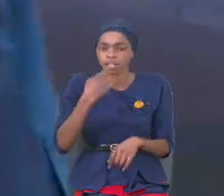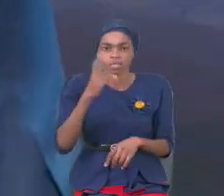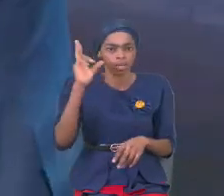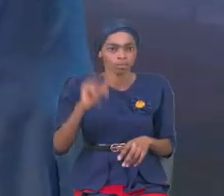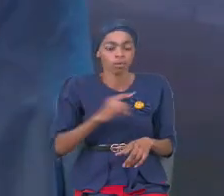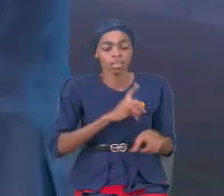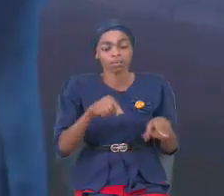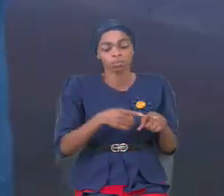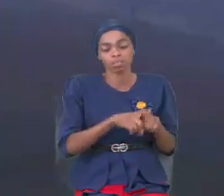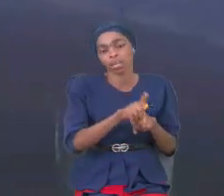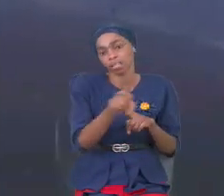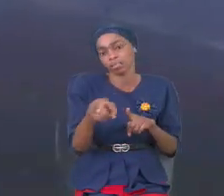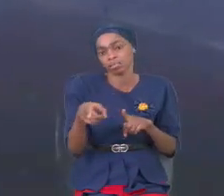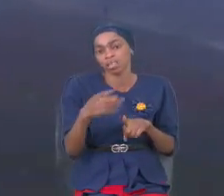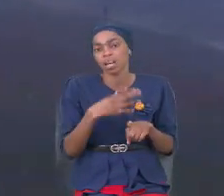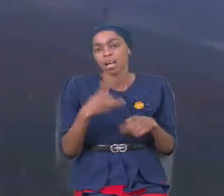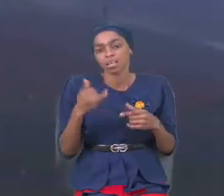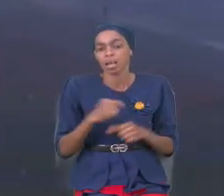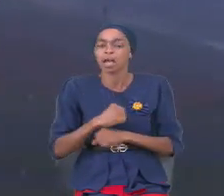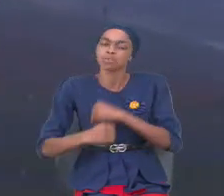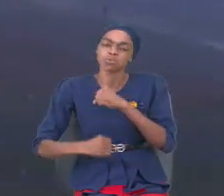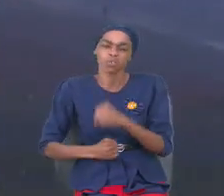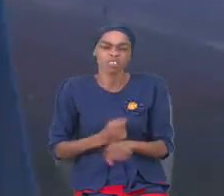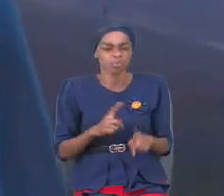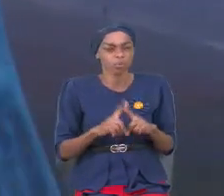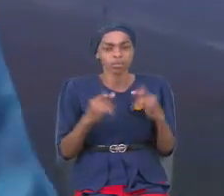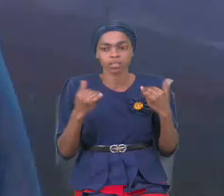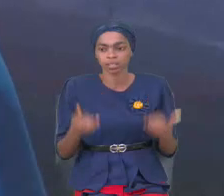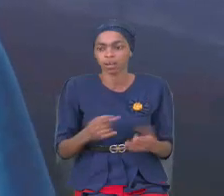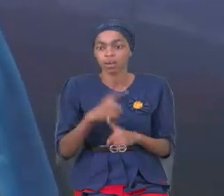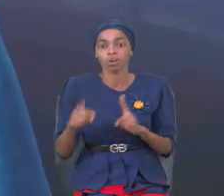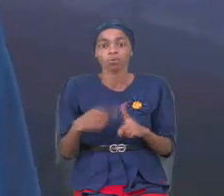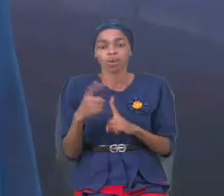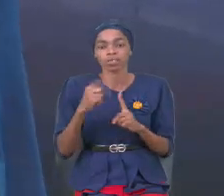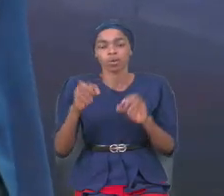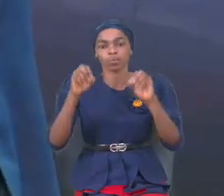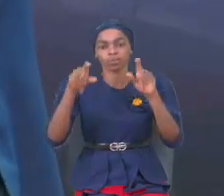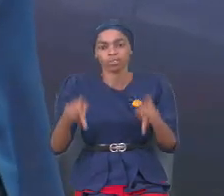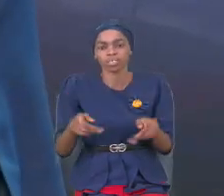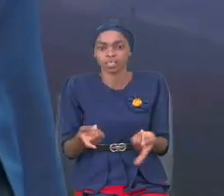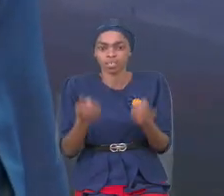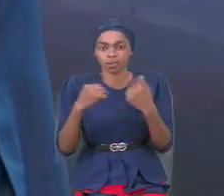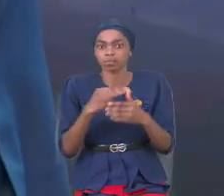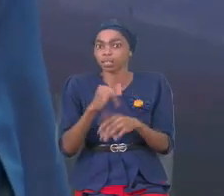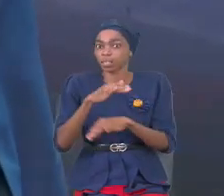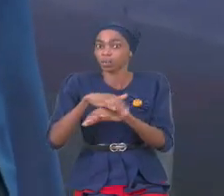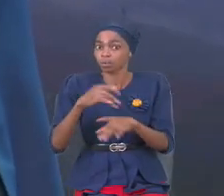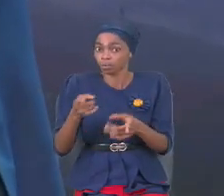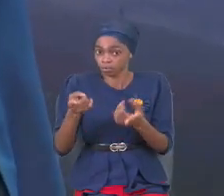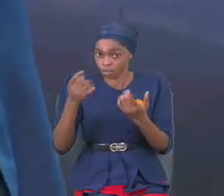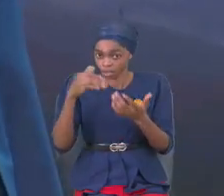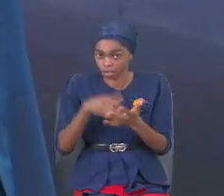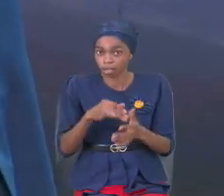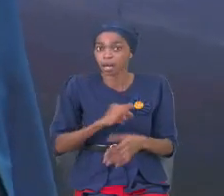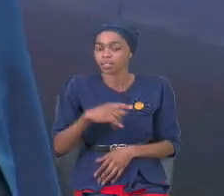affliction, but now when the chance comes and the call comes again, I say, yes, Lord, I submit, I